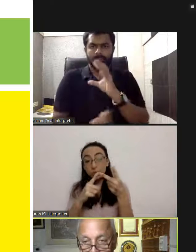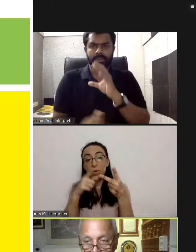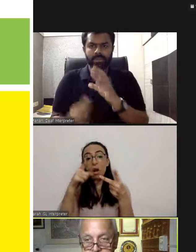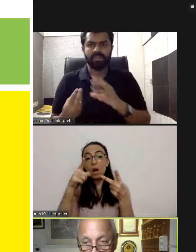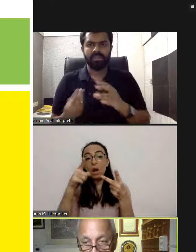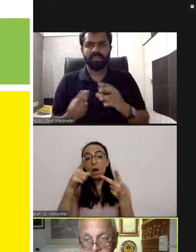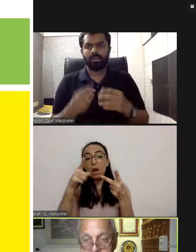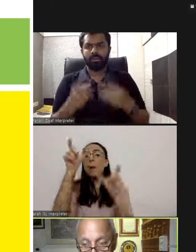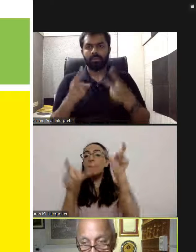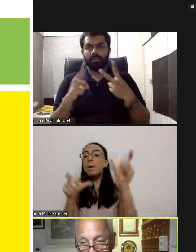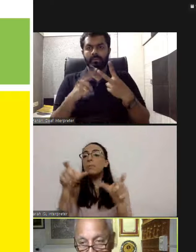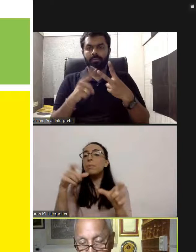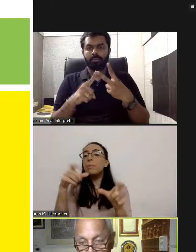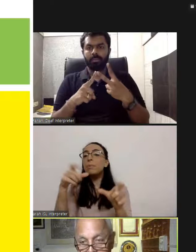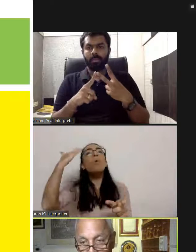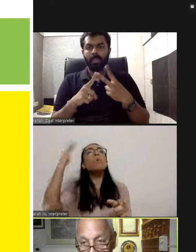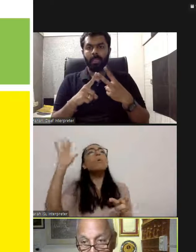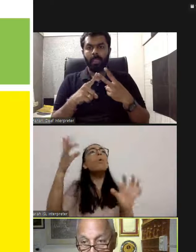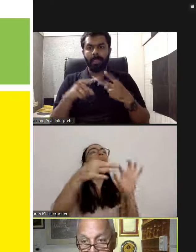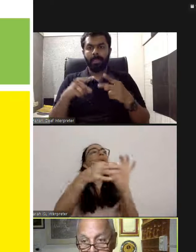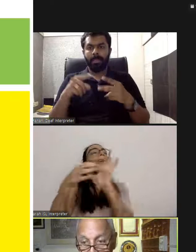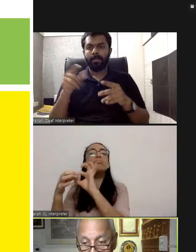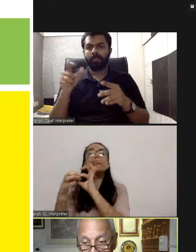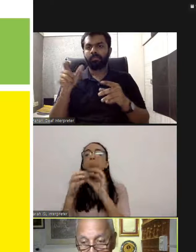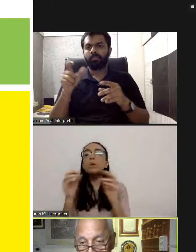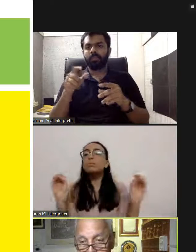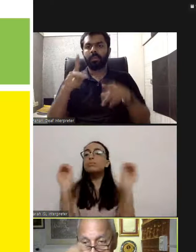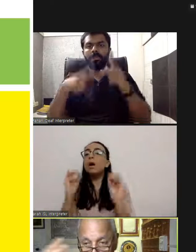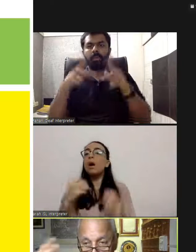He or she feels that that